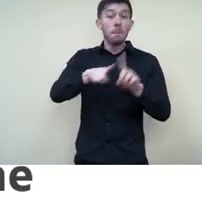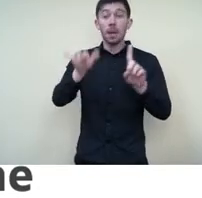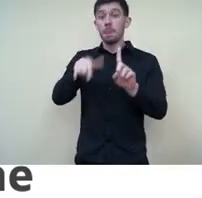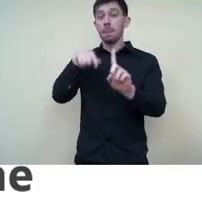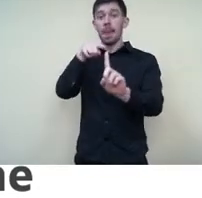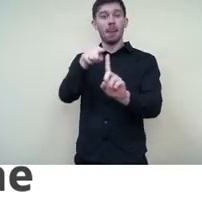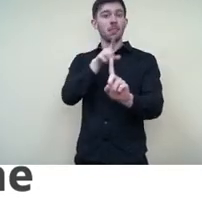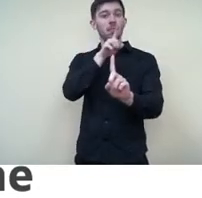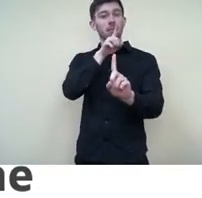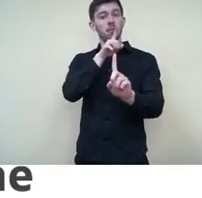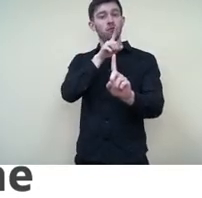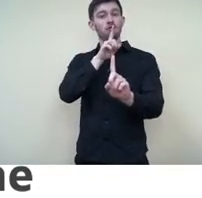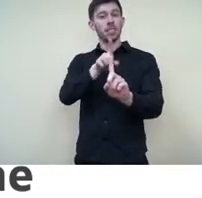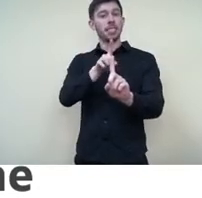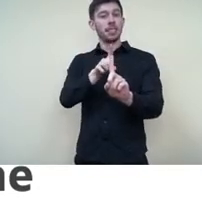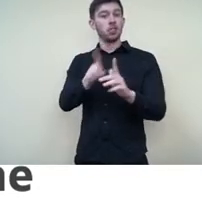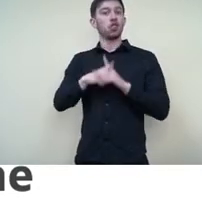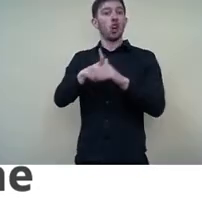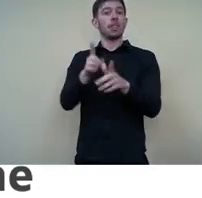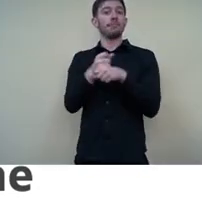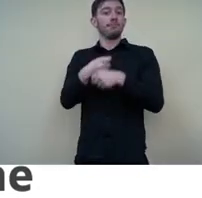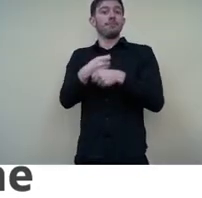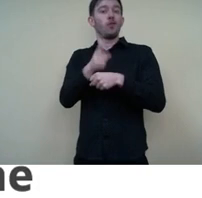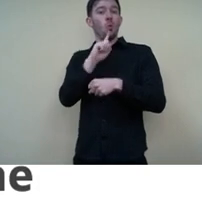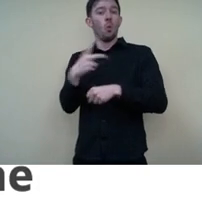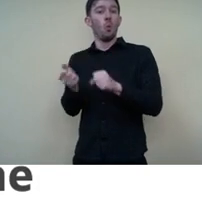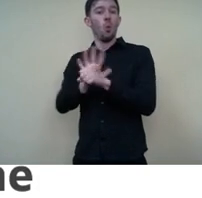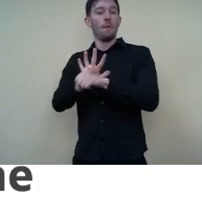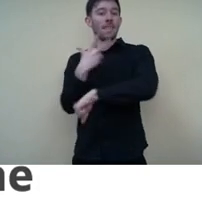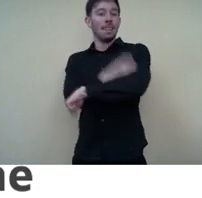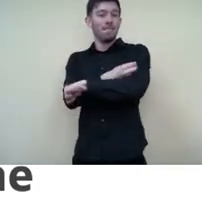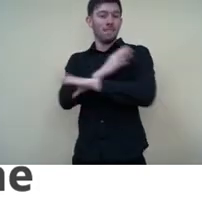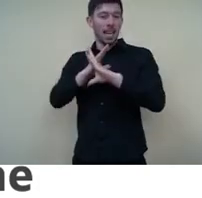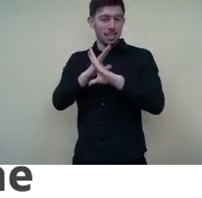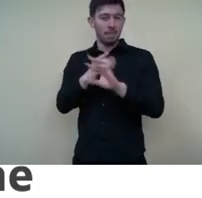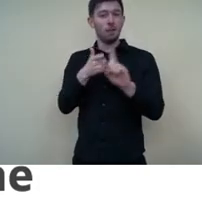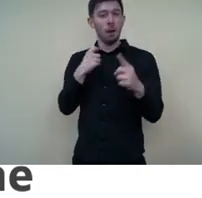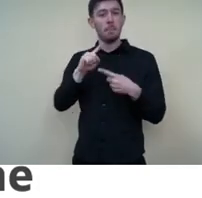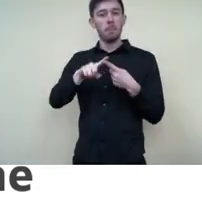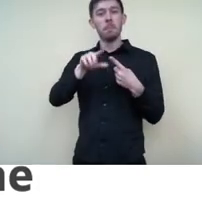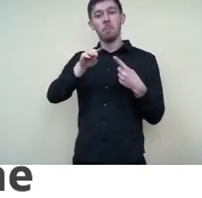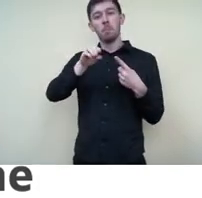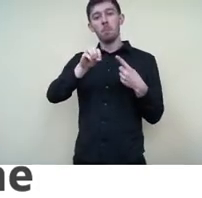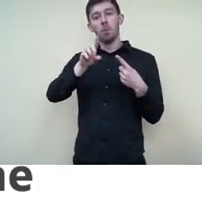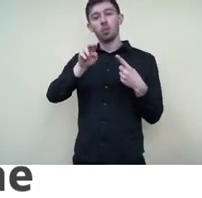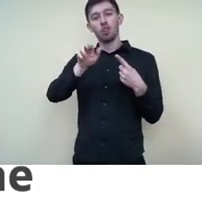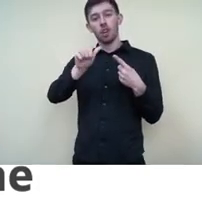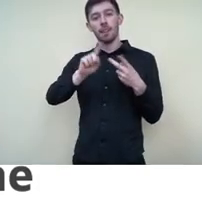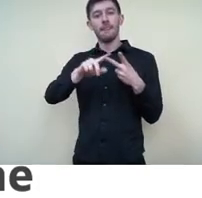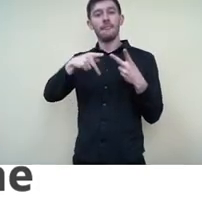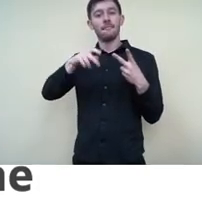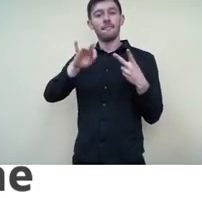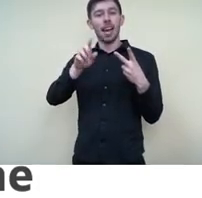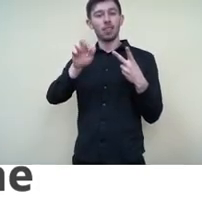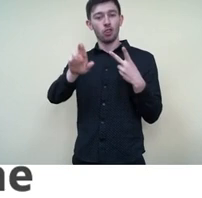and catalyzed the production of the COVID-19 vaccines, particularly by Moderna and Pfizer. And so by July and